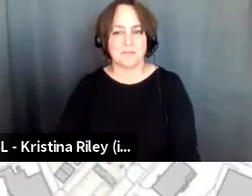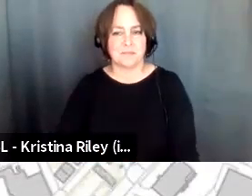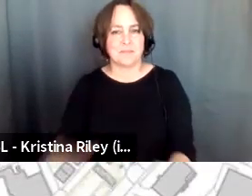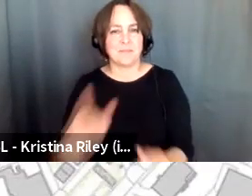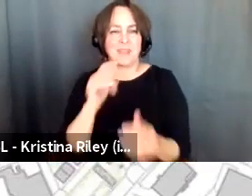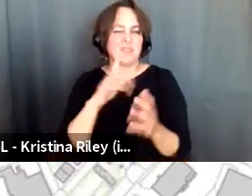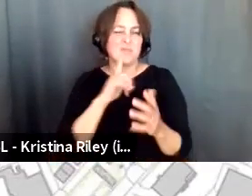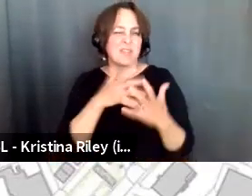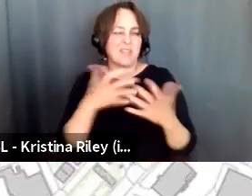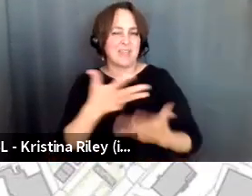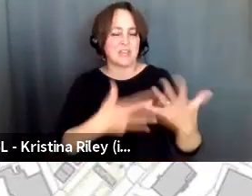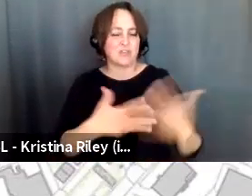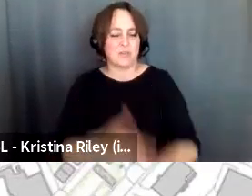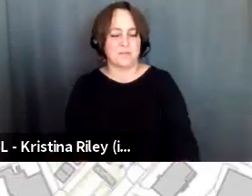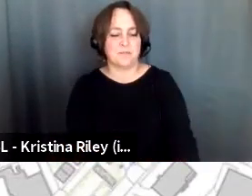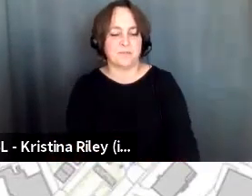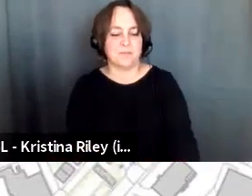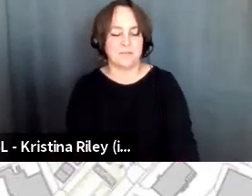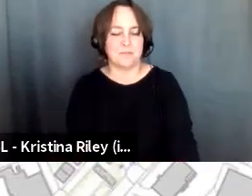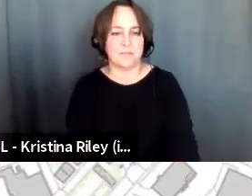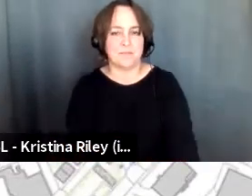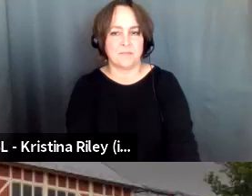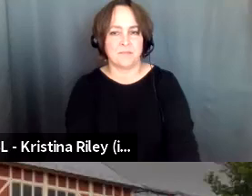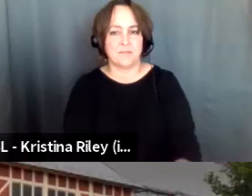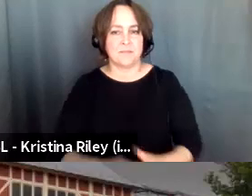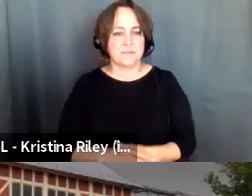this campus green. Next slide.